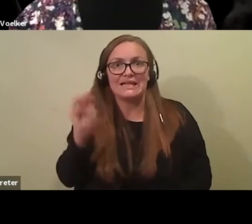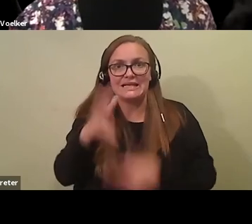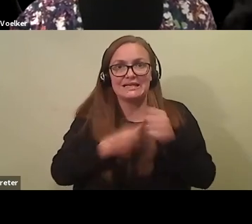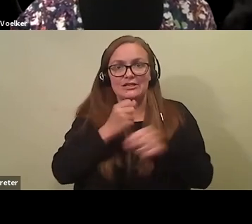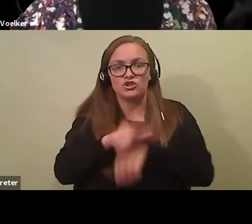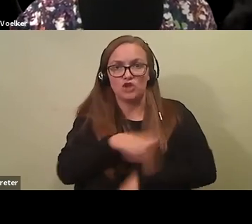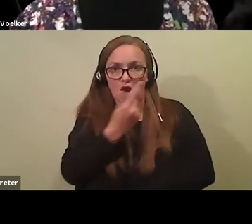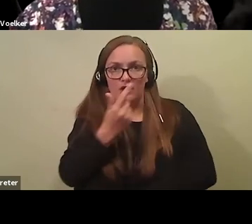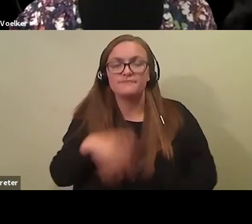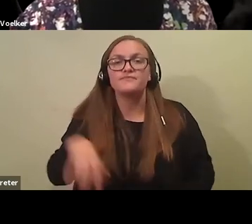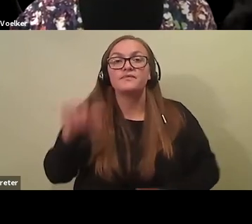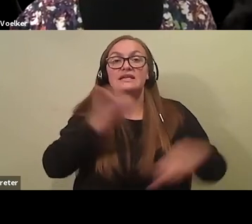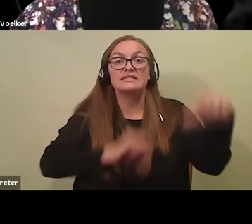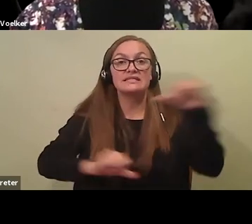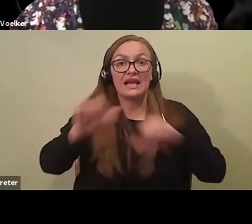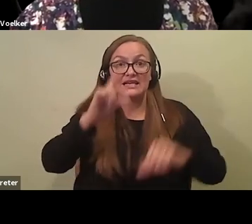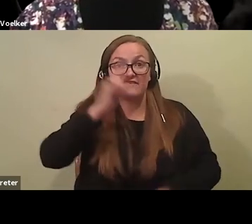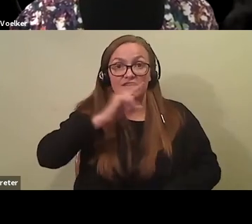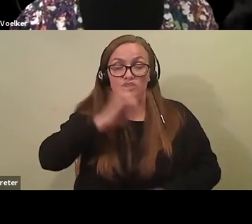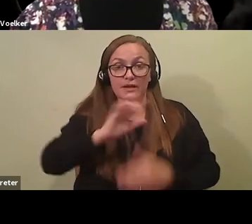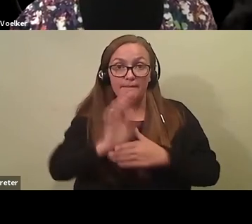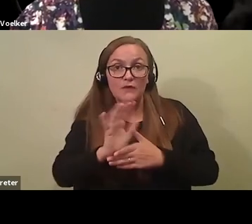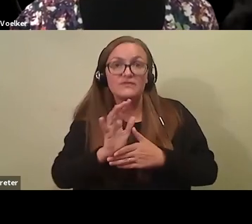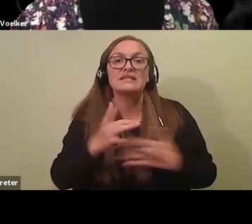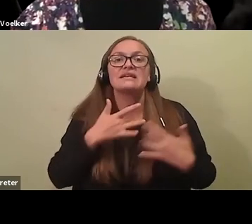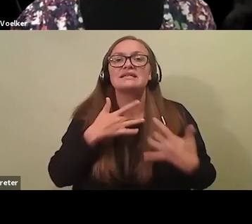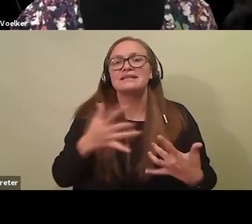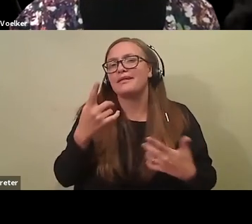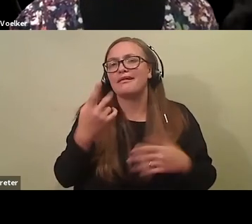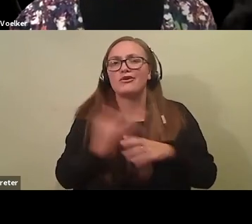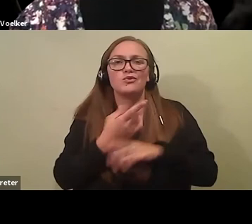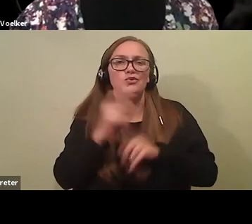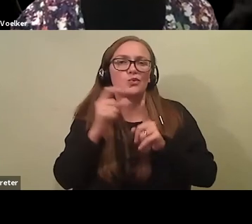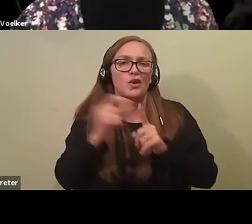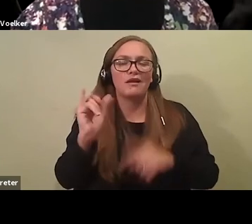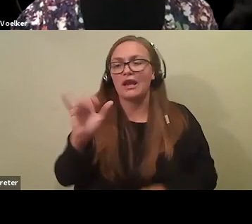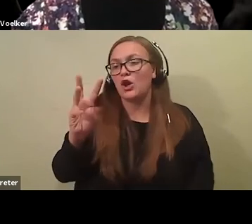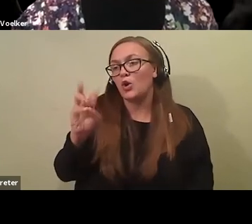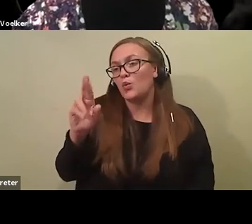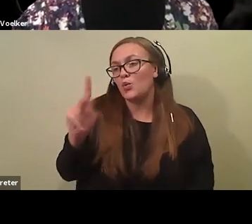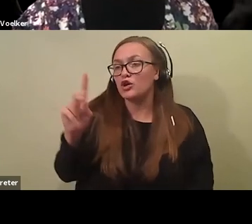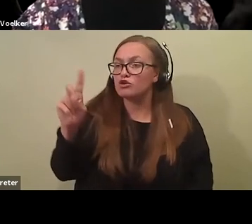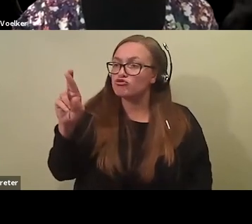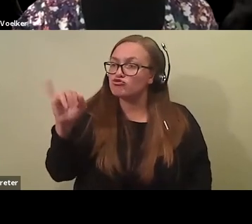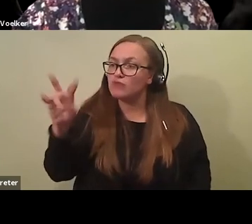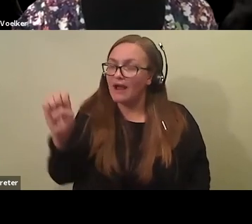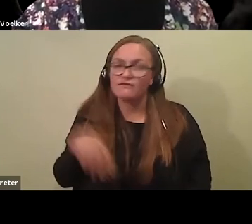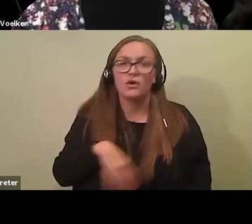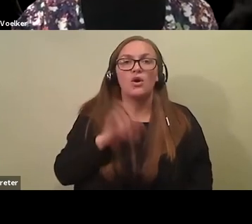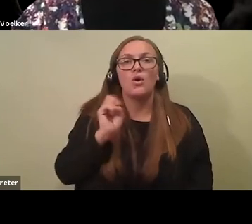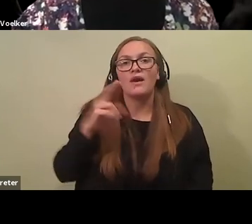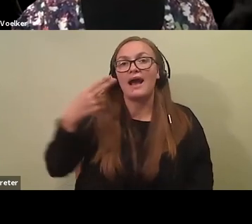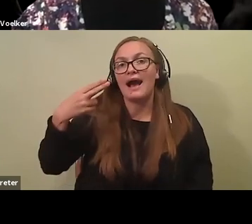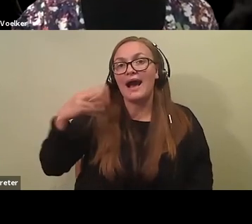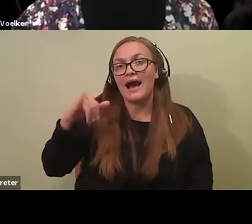of buzzword like warp drive or hyperspace to signify, oh, we're taking a shortcut. And